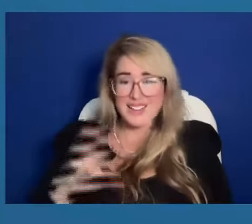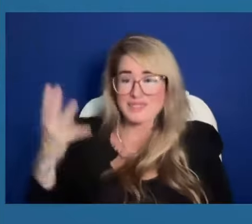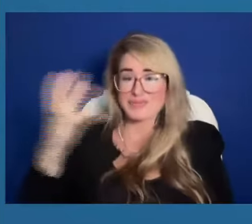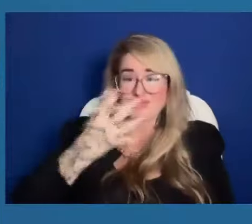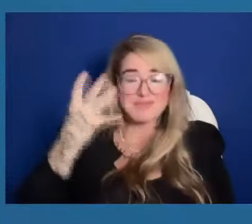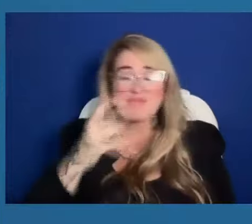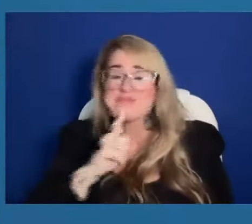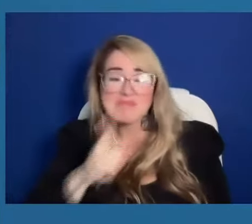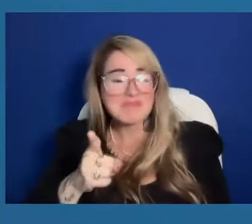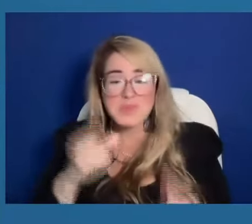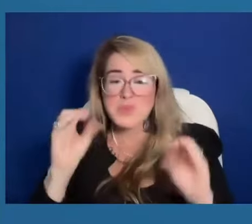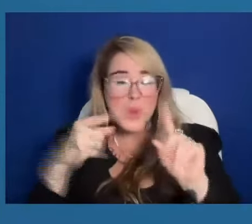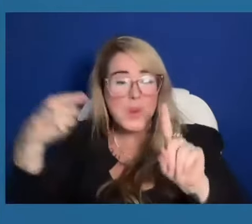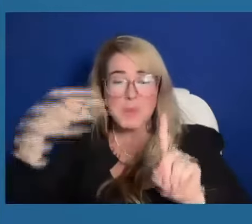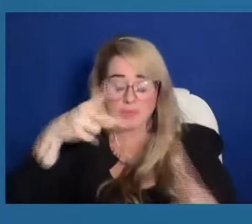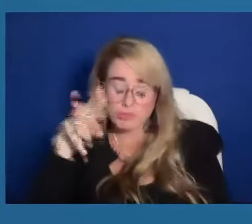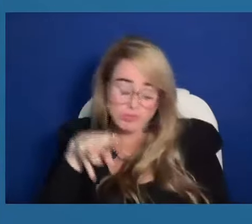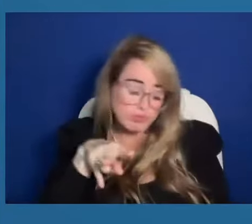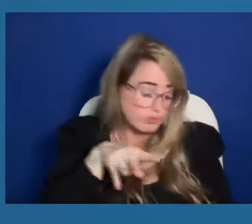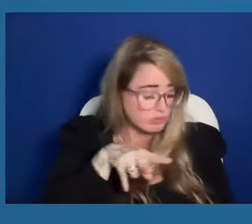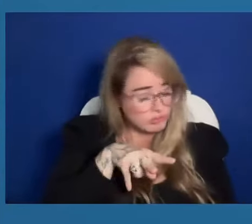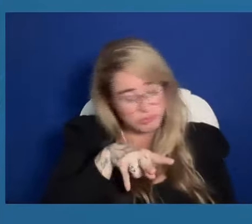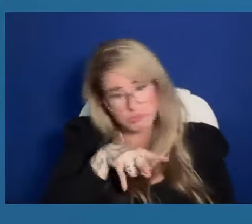Ain't no use in looking down.